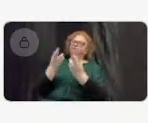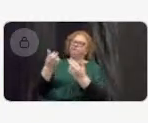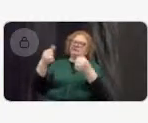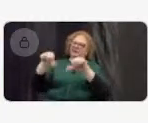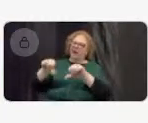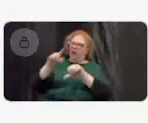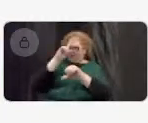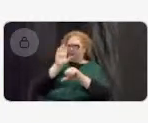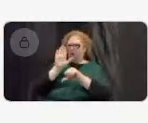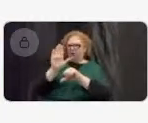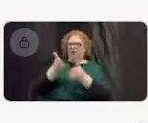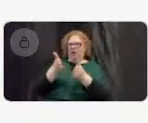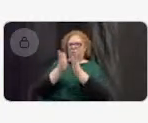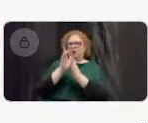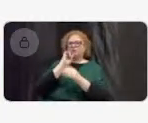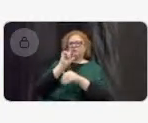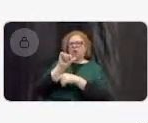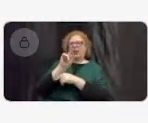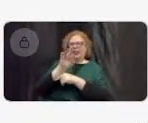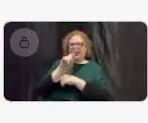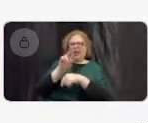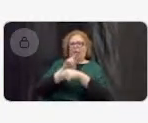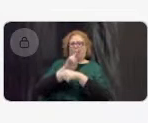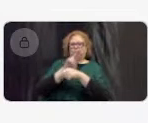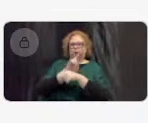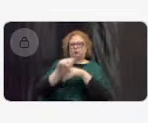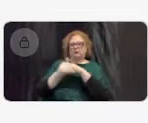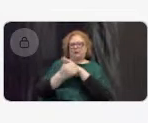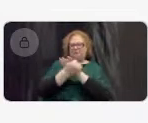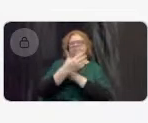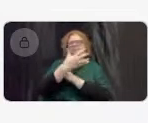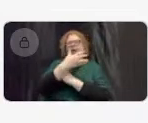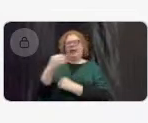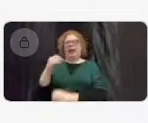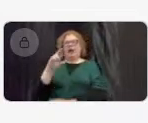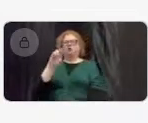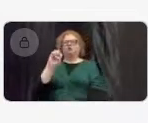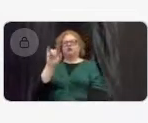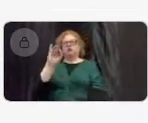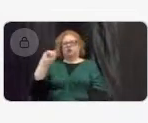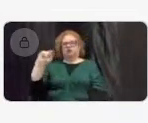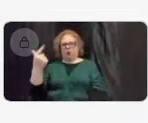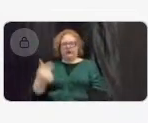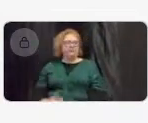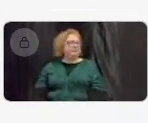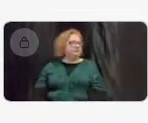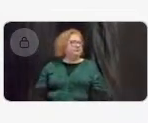and C3 rezoning. Thank you very much. Is the applicant present?